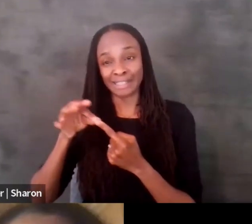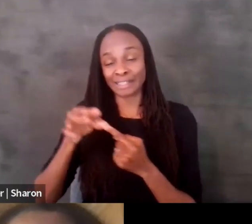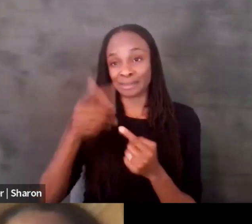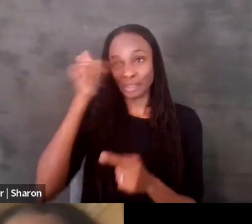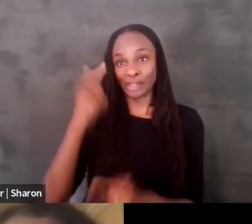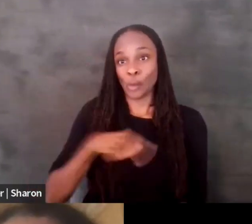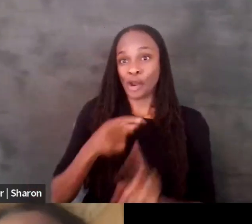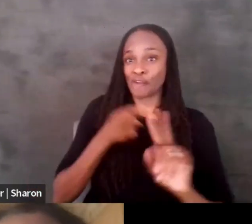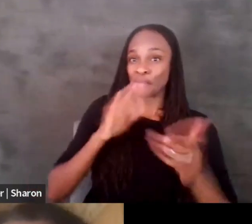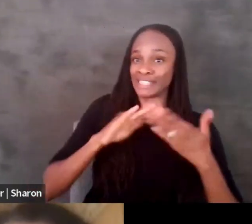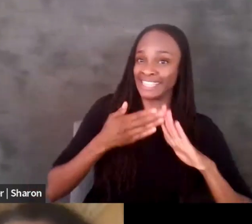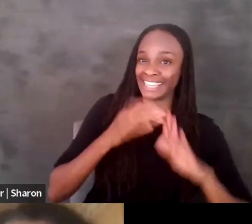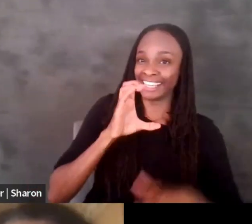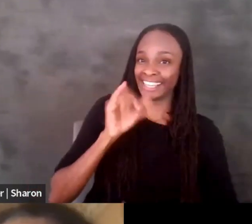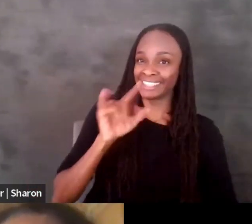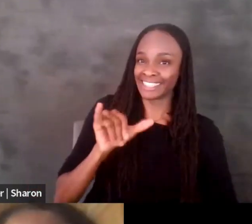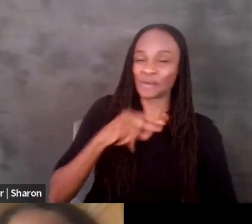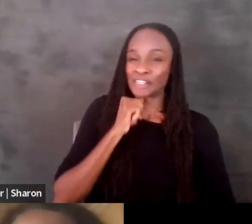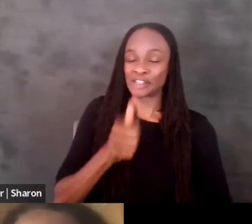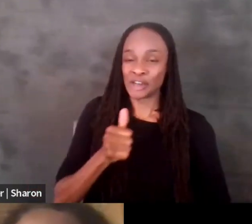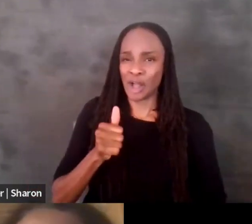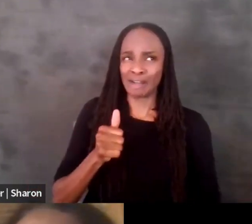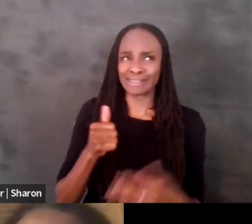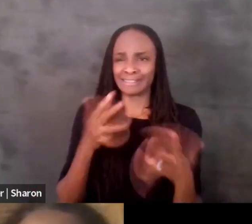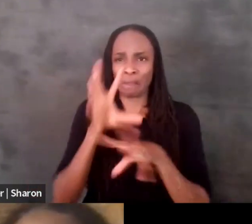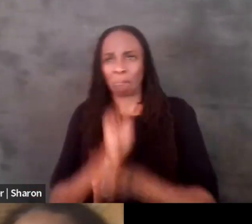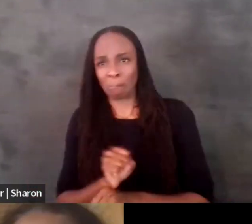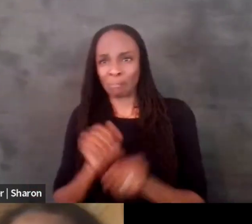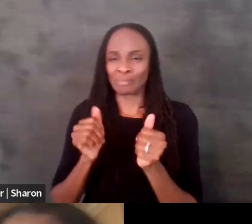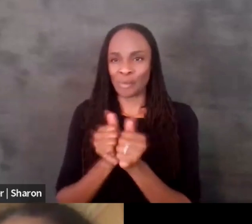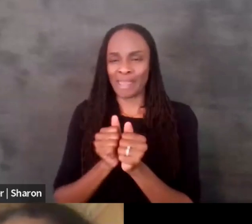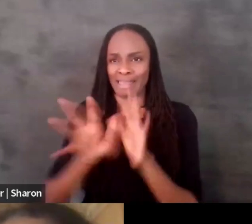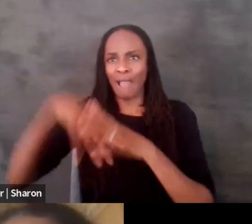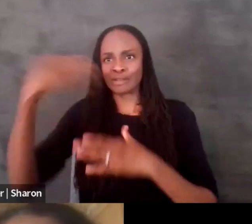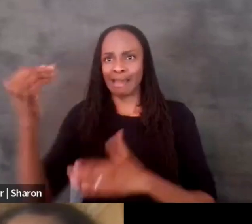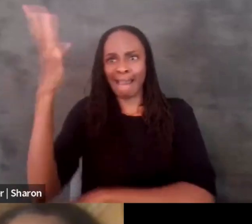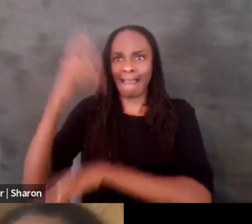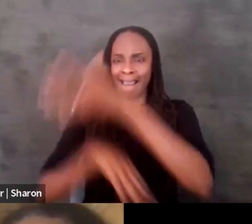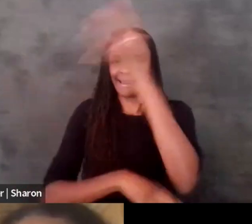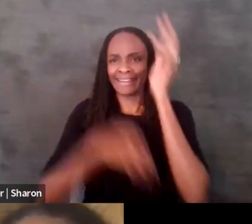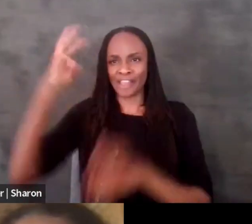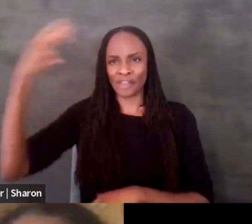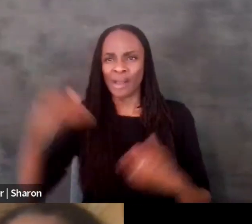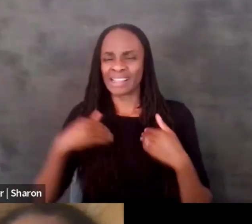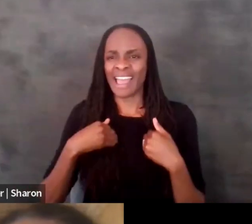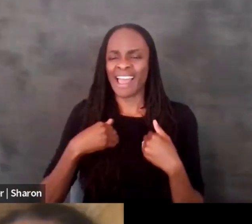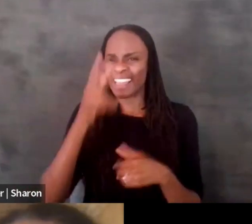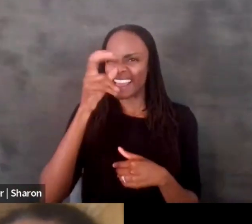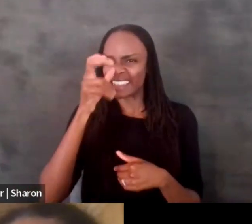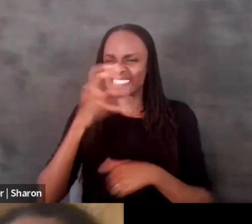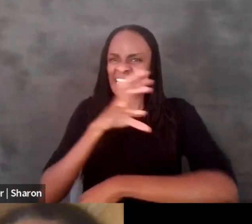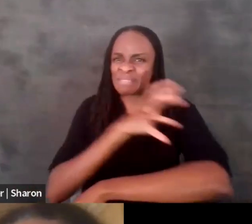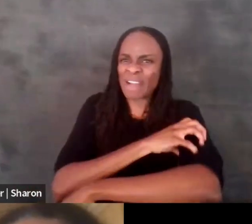us who are not so used to being in the wild. Um, Mm. and so there were a lot of insect bites and leeches and